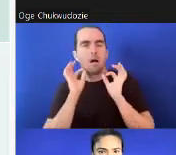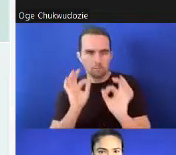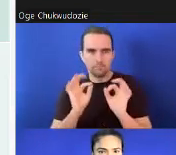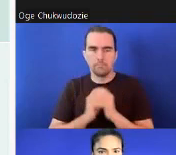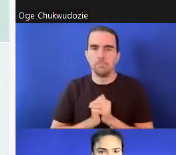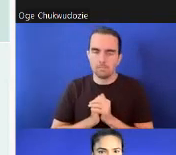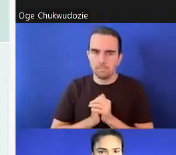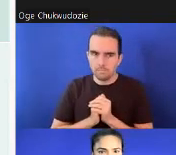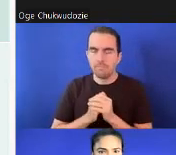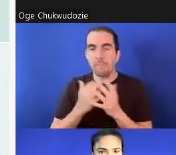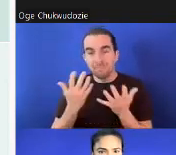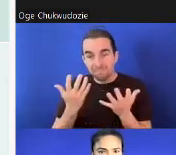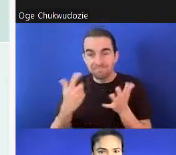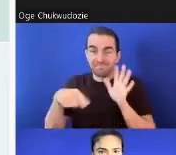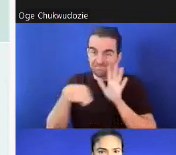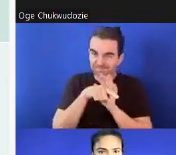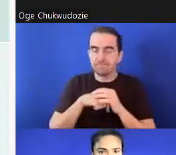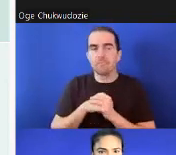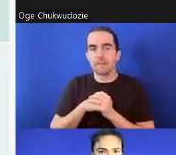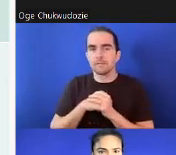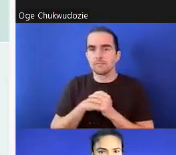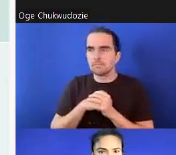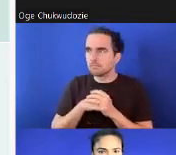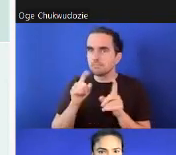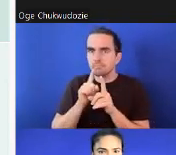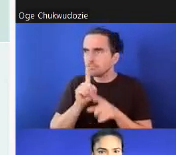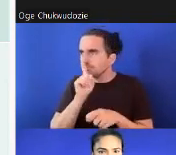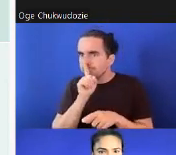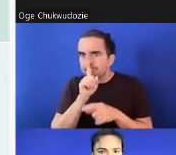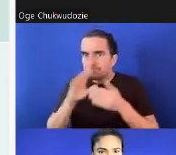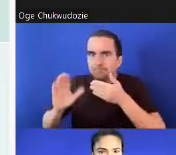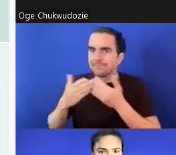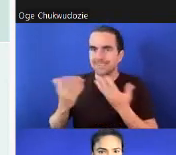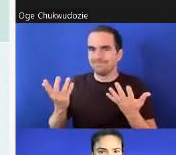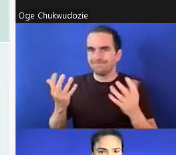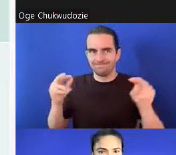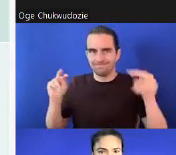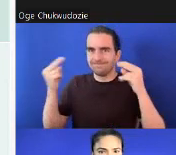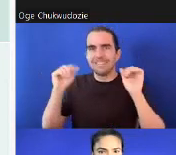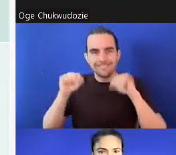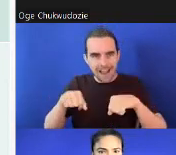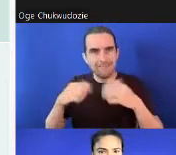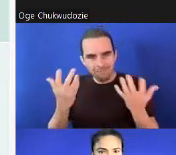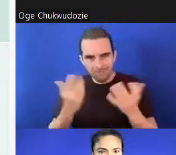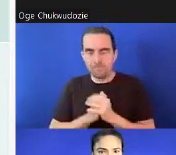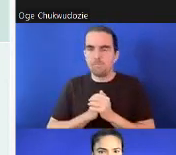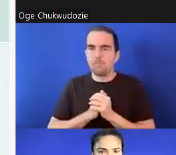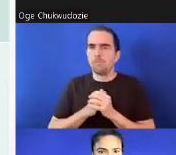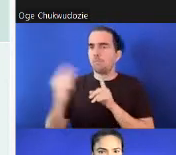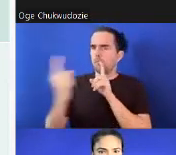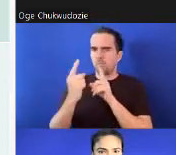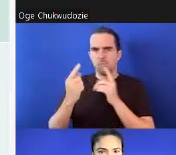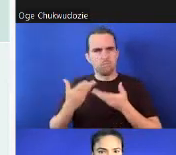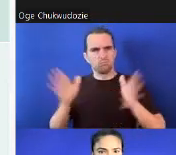readily available since it is manned by staff or volunteers who have a time frame of work. It could be